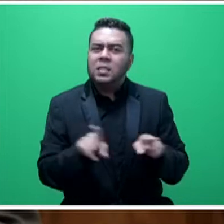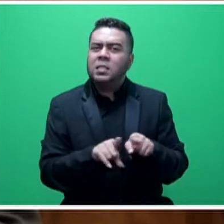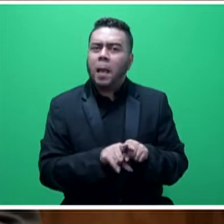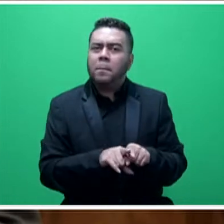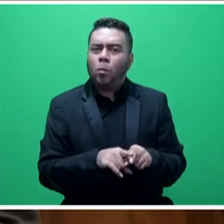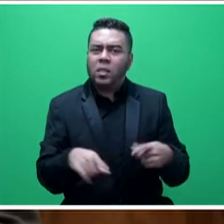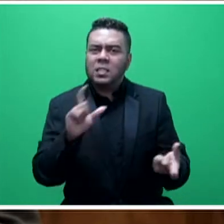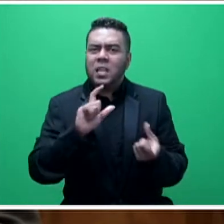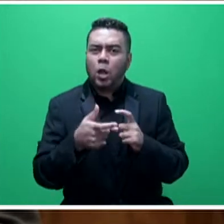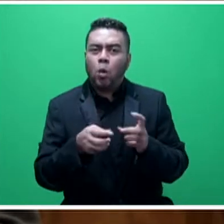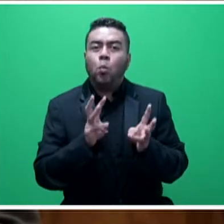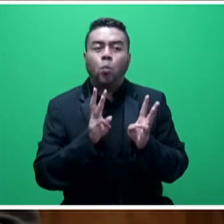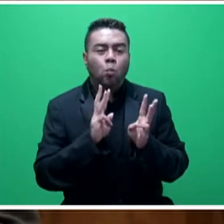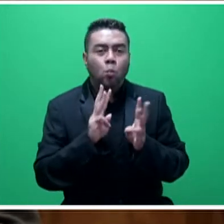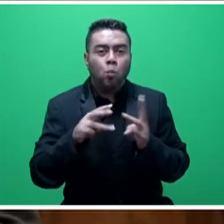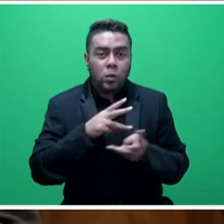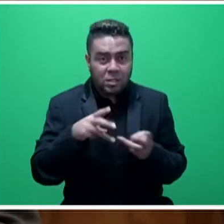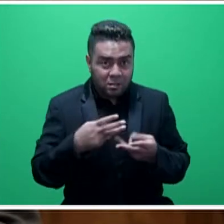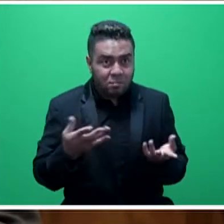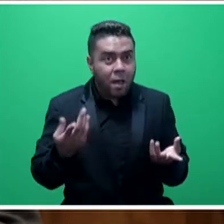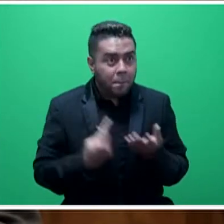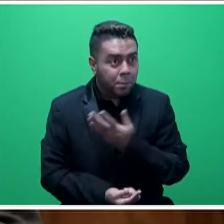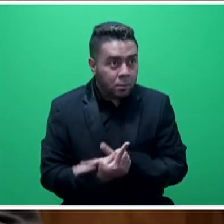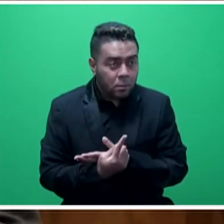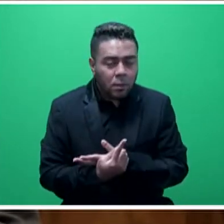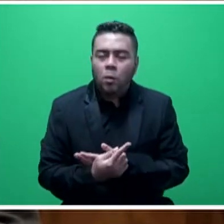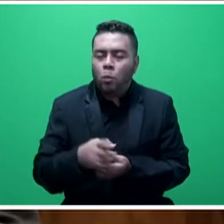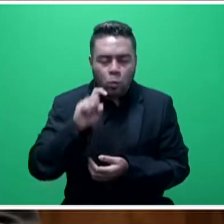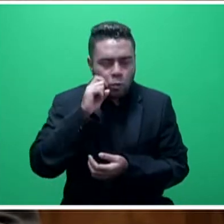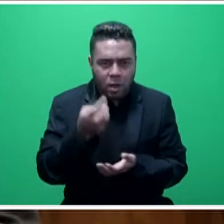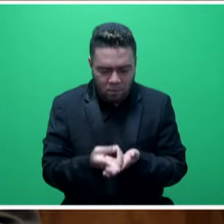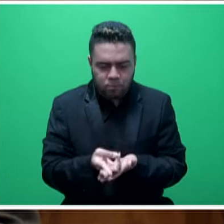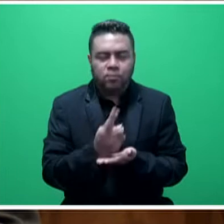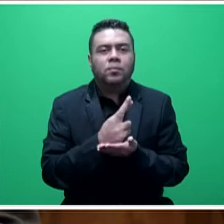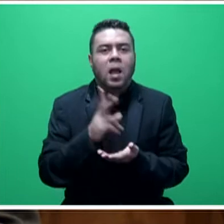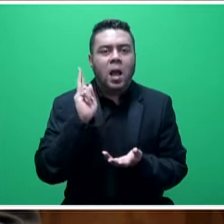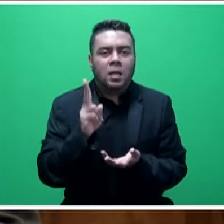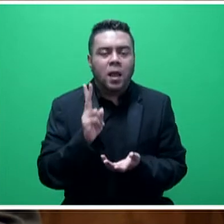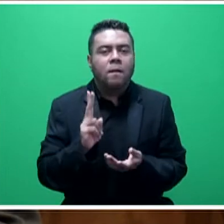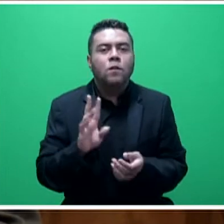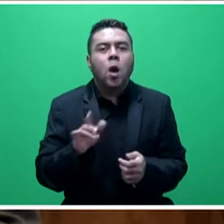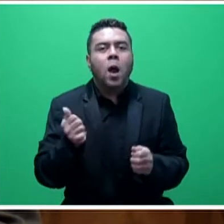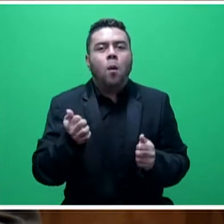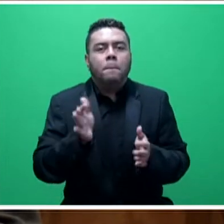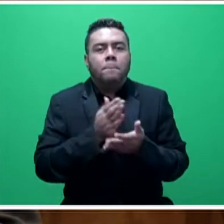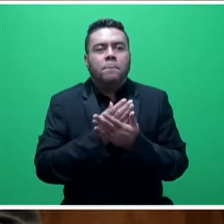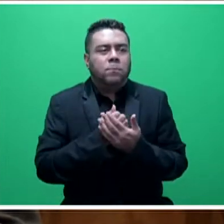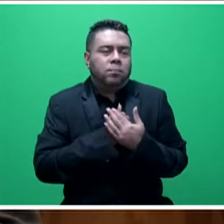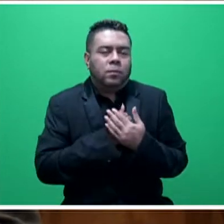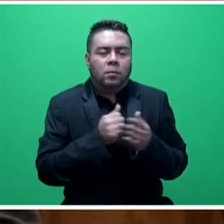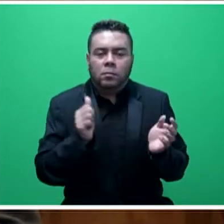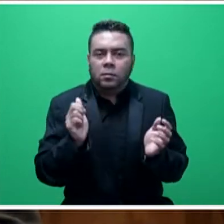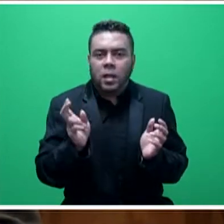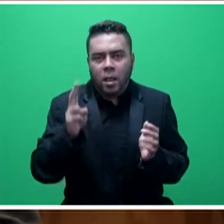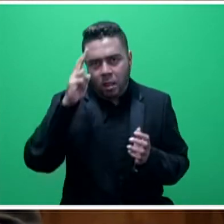Winston, we will definitely see another remarkable recovery for our beloved nation. Mr. Speaker